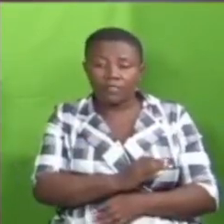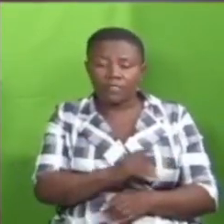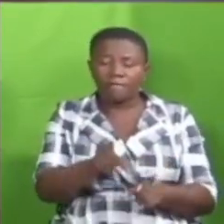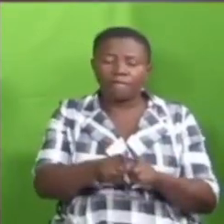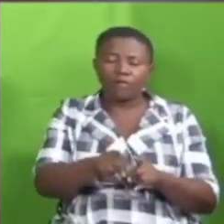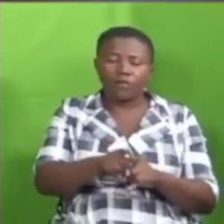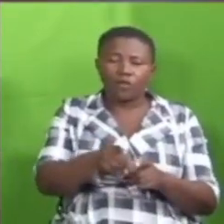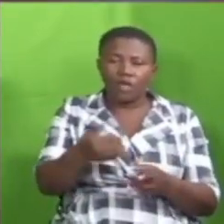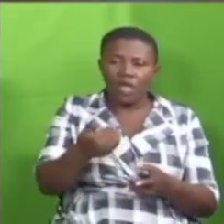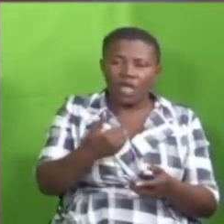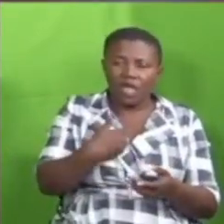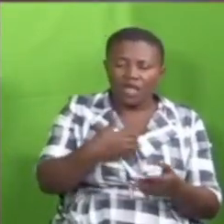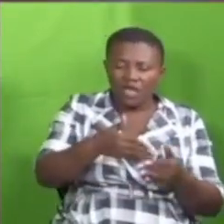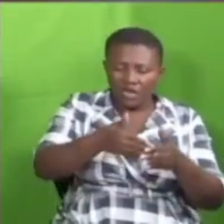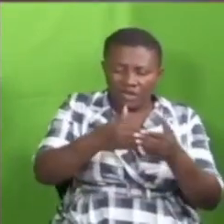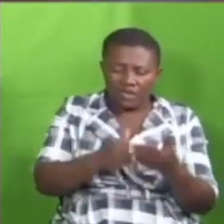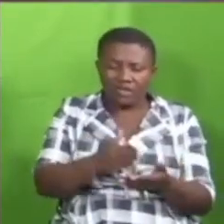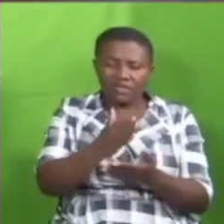Ministry of Trade and Industry.